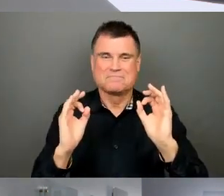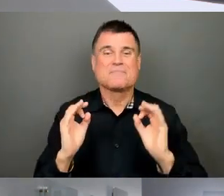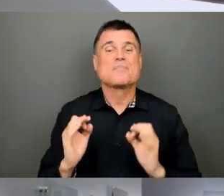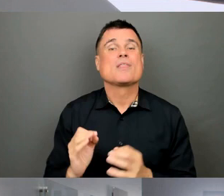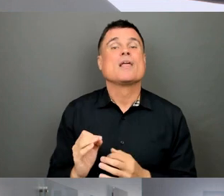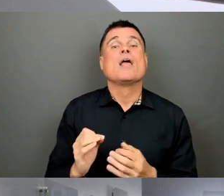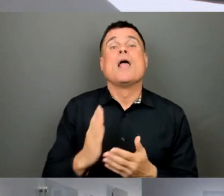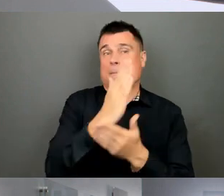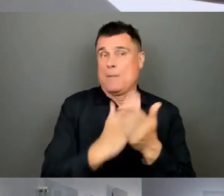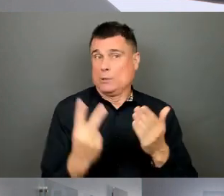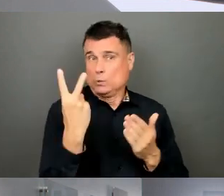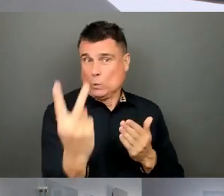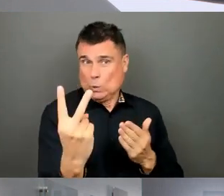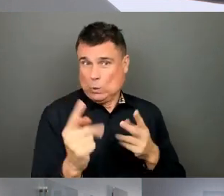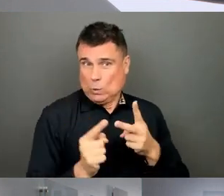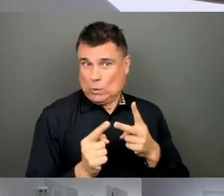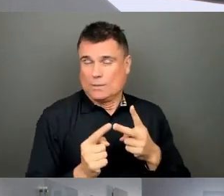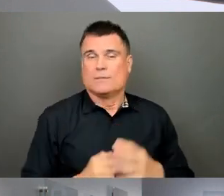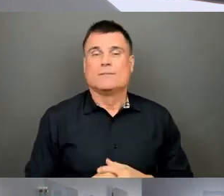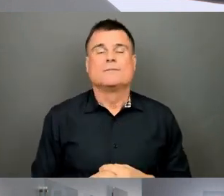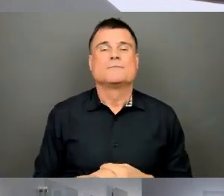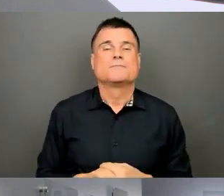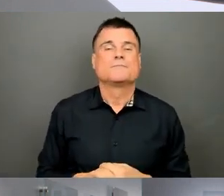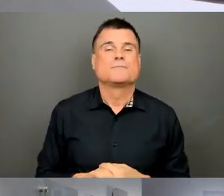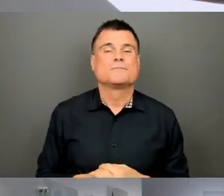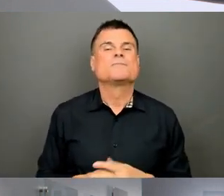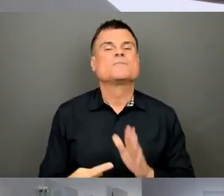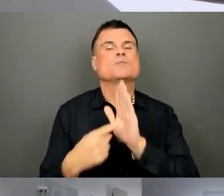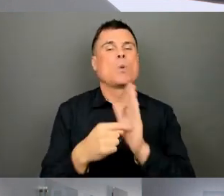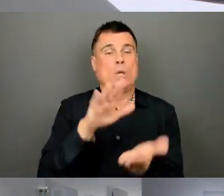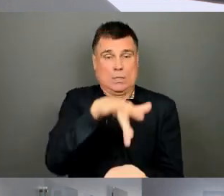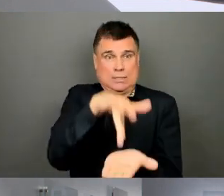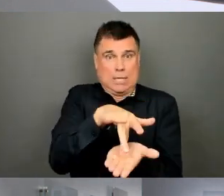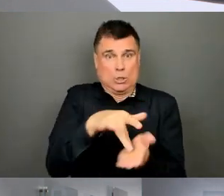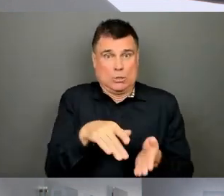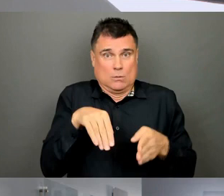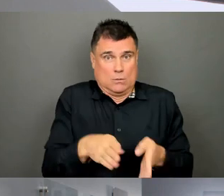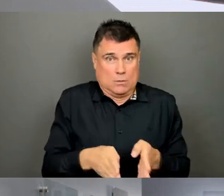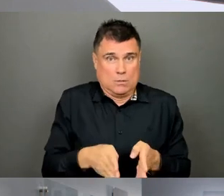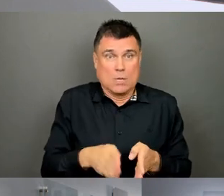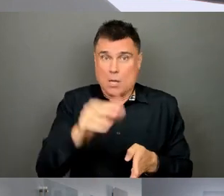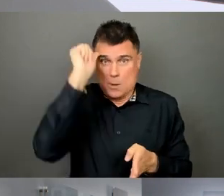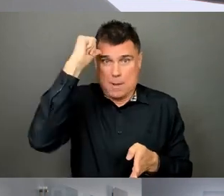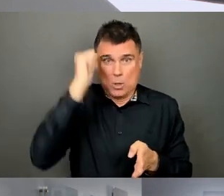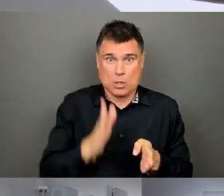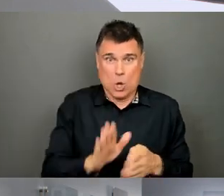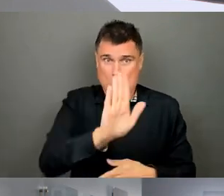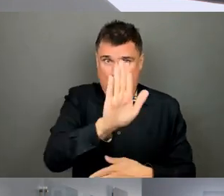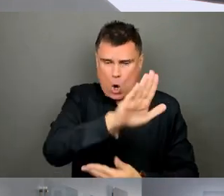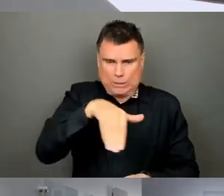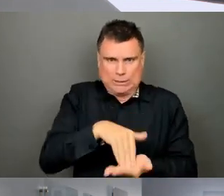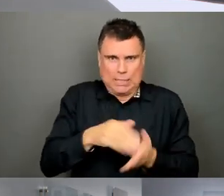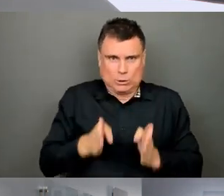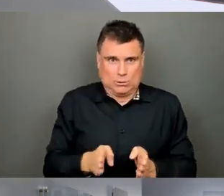2. So we're going to start with a center, but remember where your center part is, because we're actually